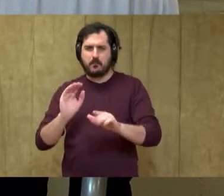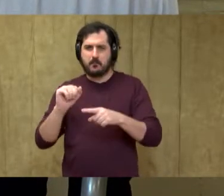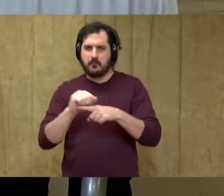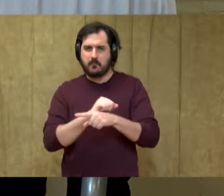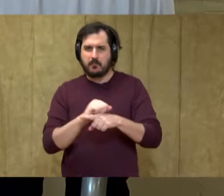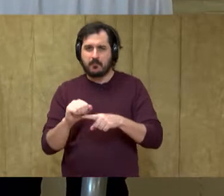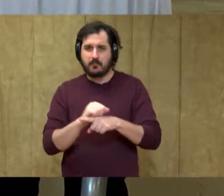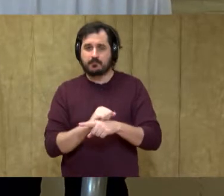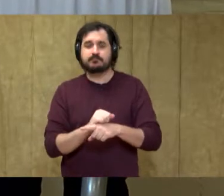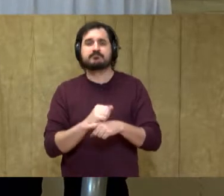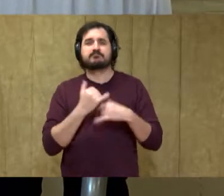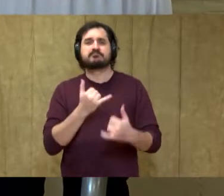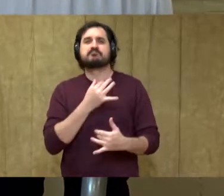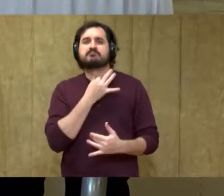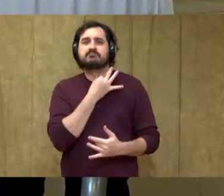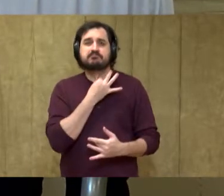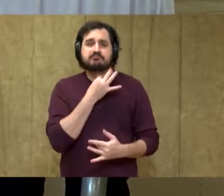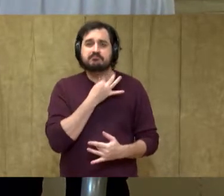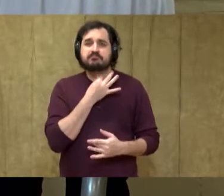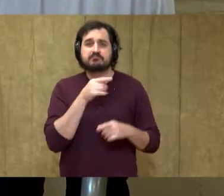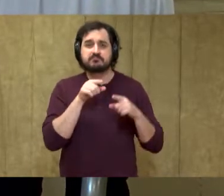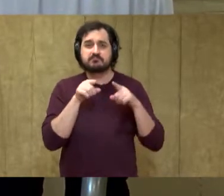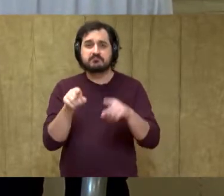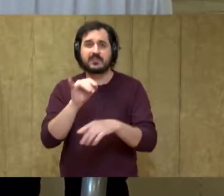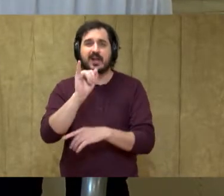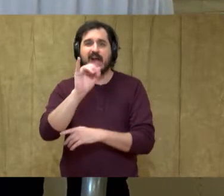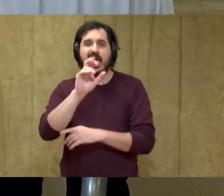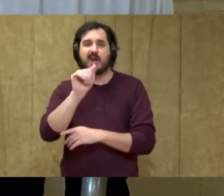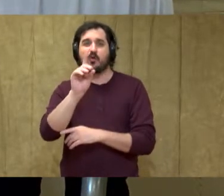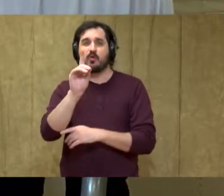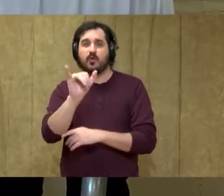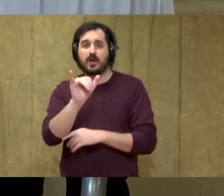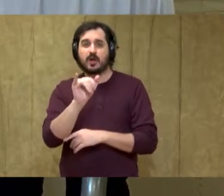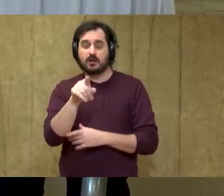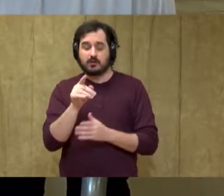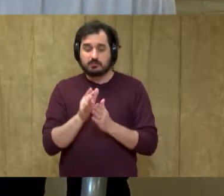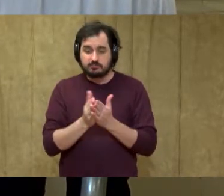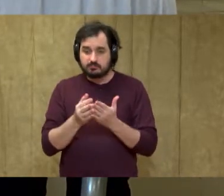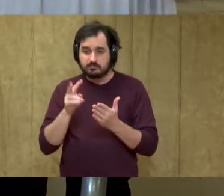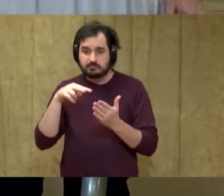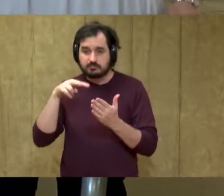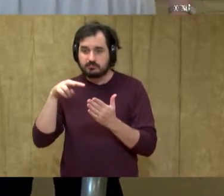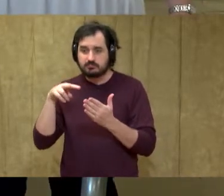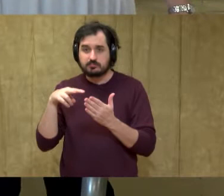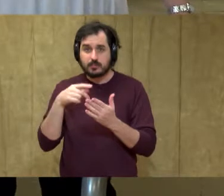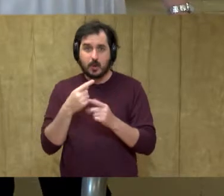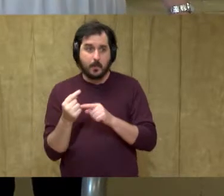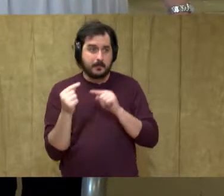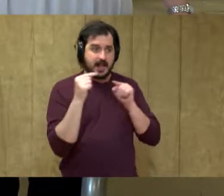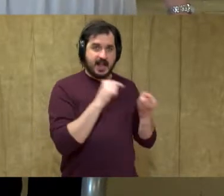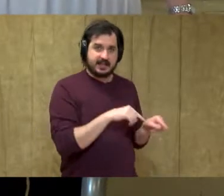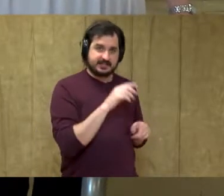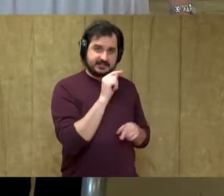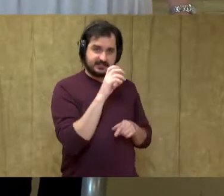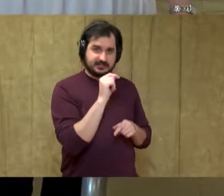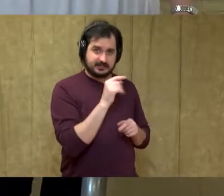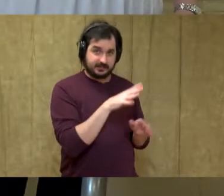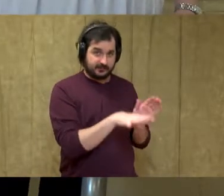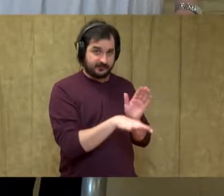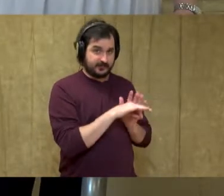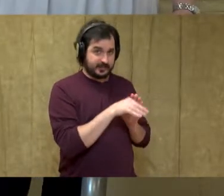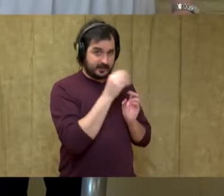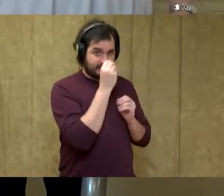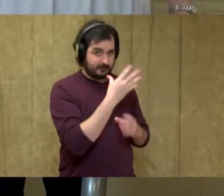the text and finding that information? I sure hope you are, boys and girls, because that is